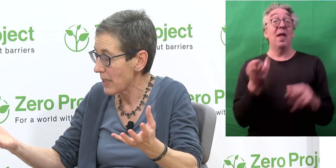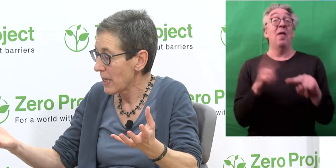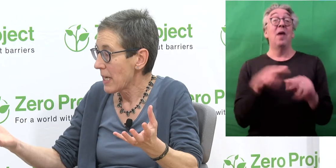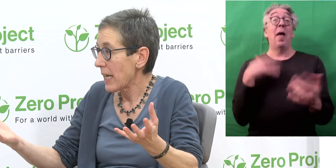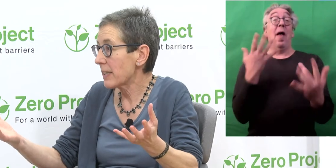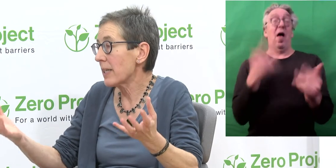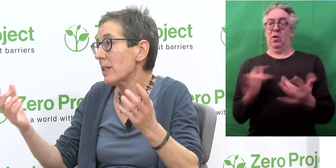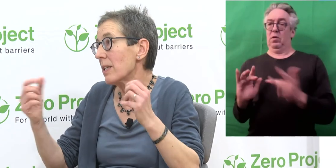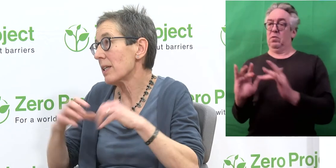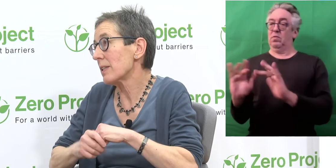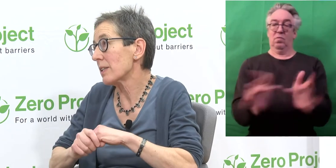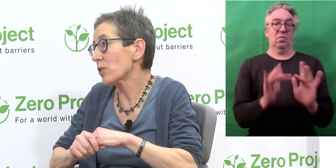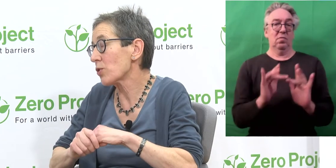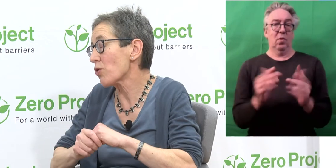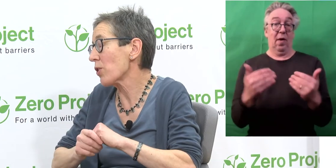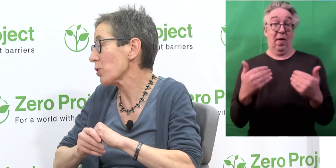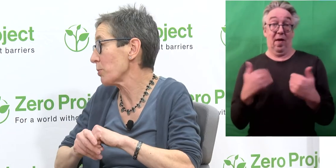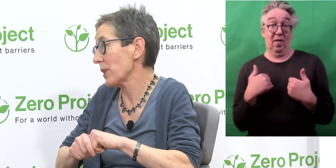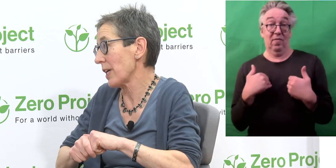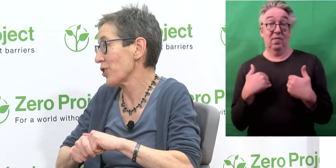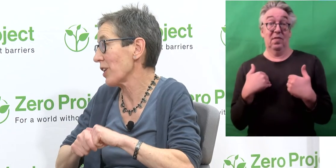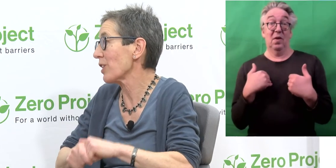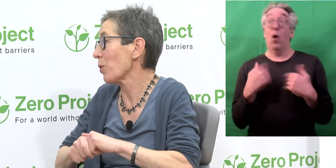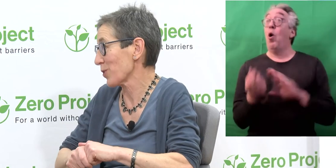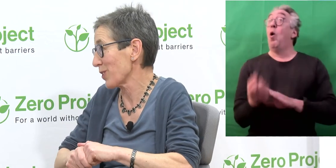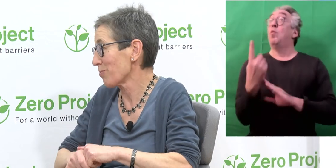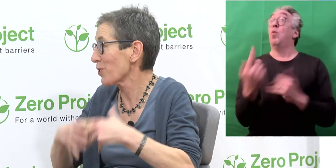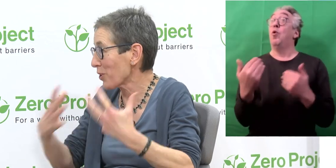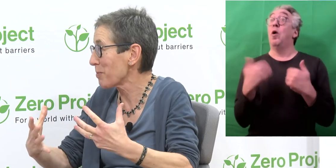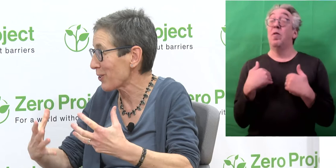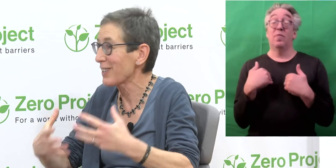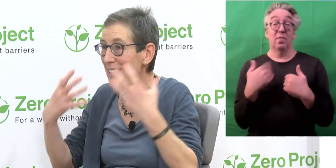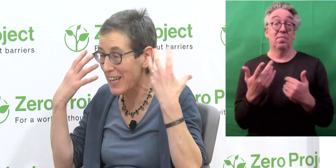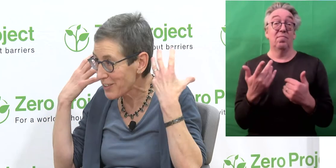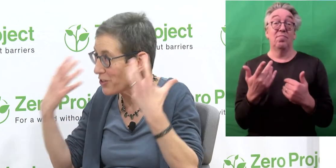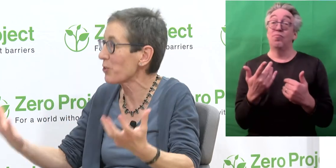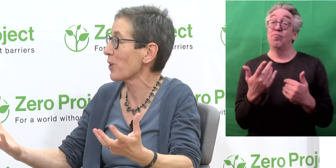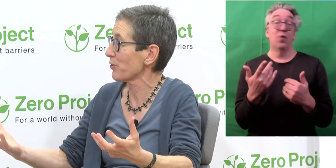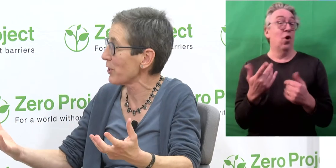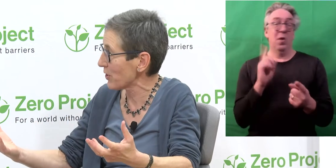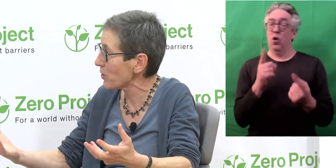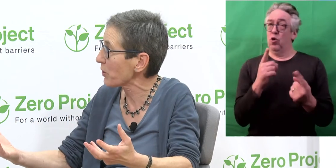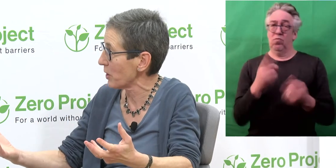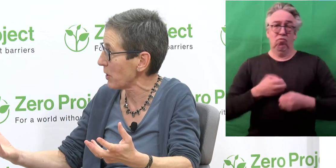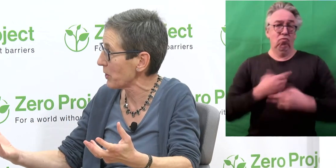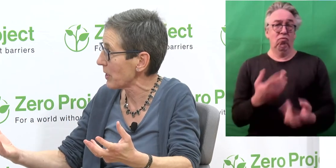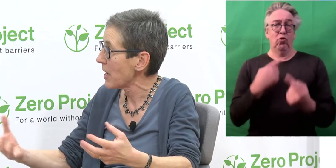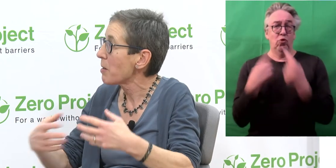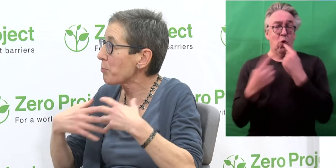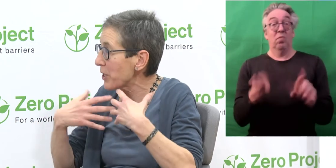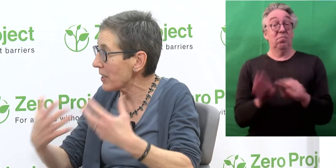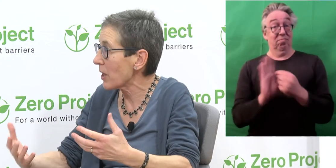opportunities, and then the strong communication and advocacy, talk about it, like the Zero Conference is talking about